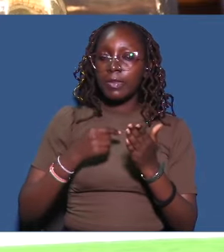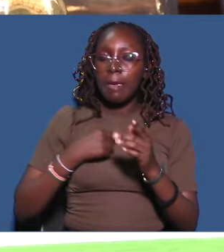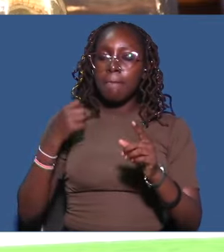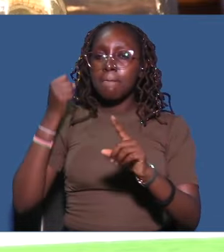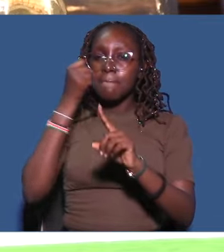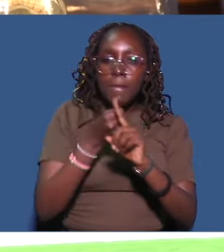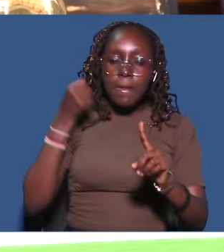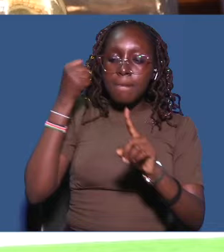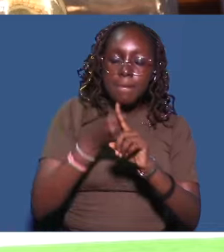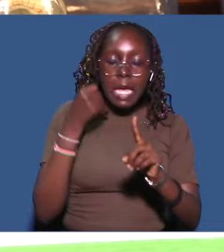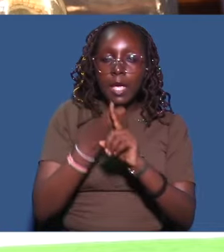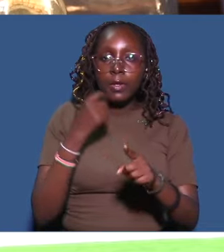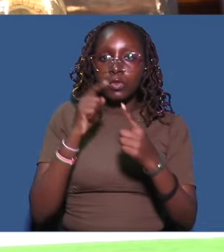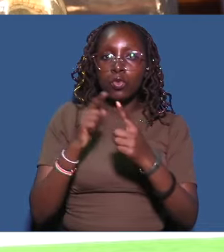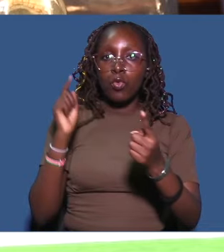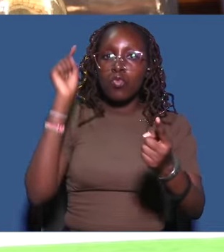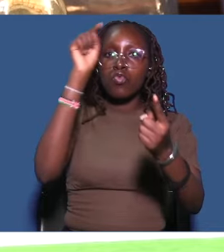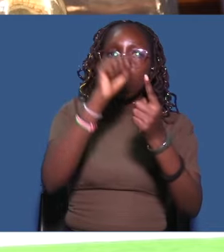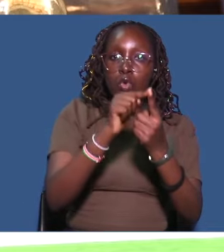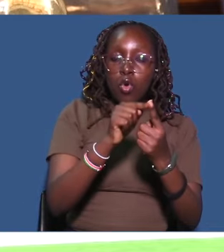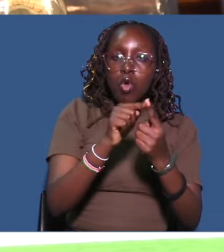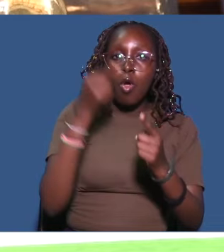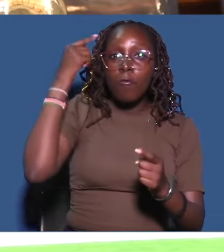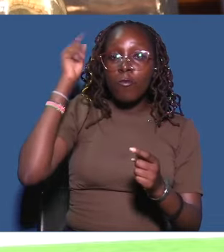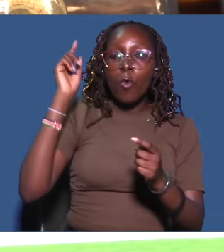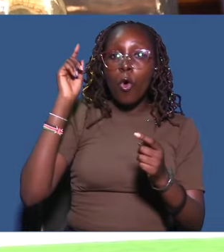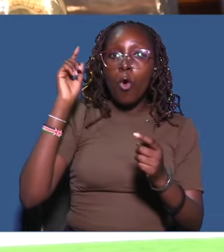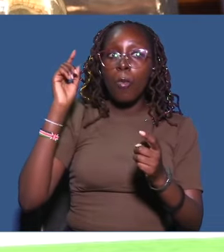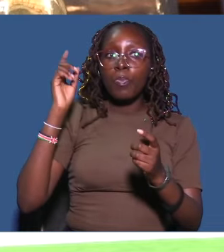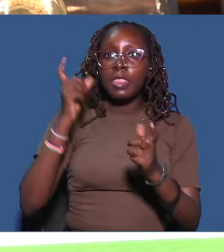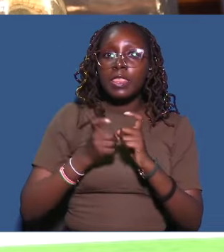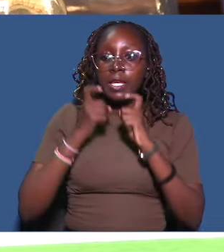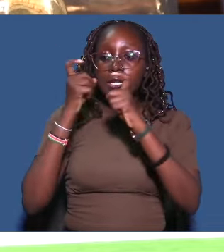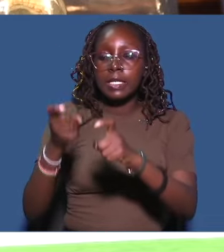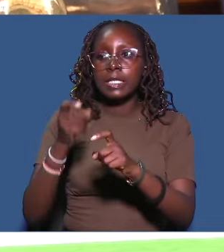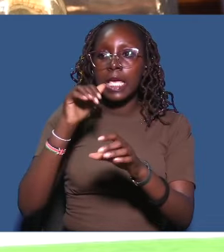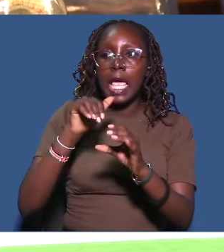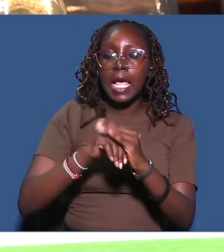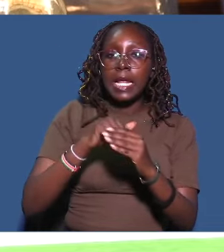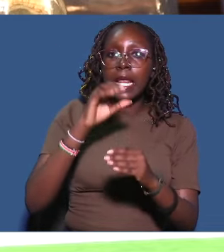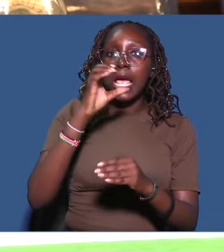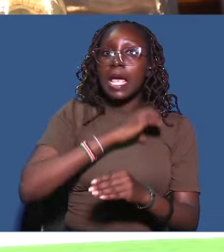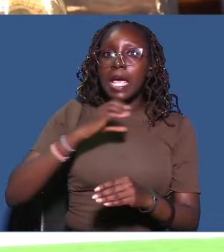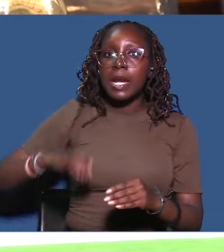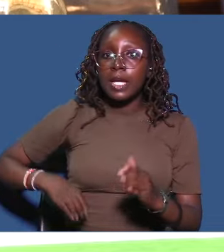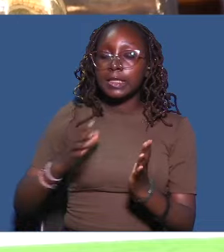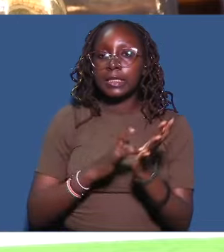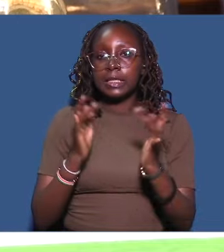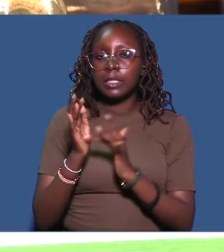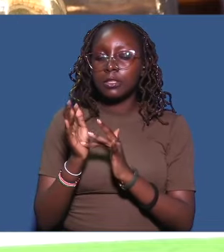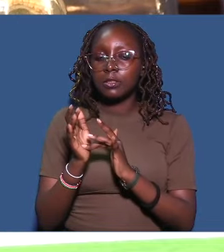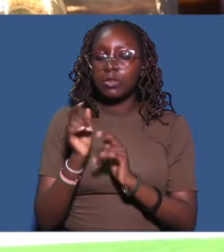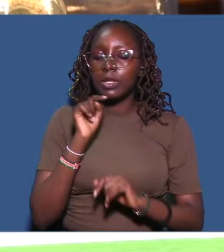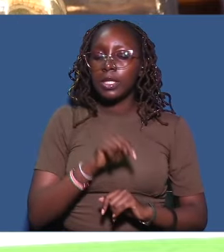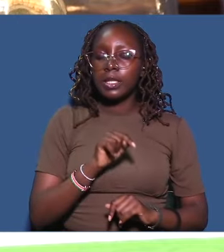I press on towards the goal for the prize of the upward call of God in Christ Jesus. So this is a